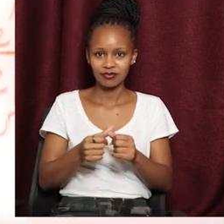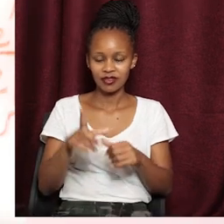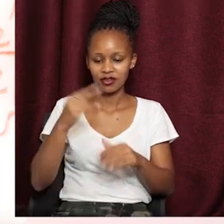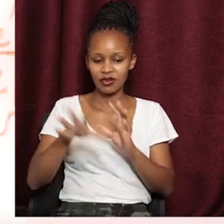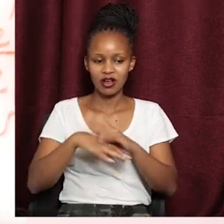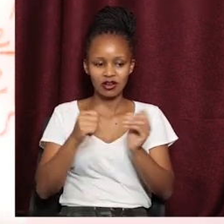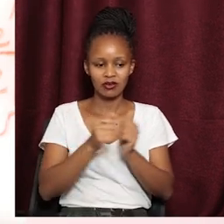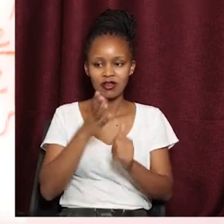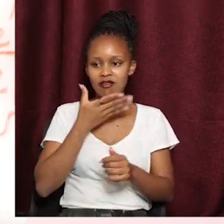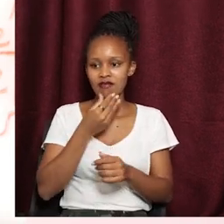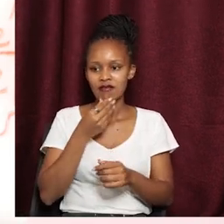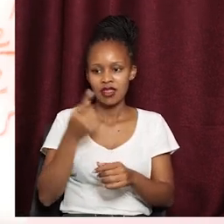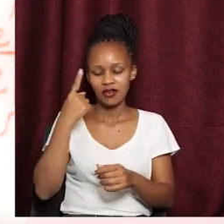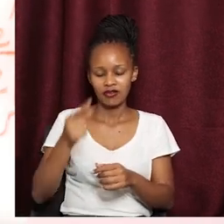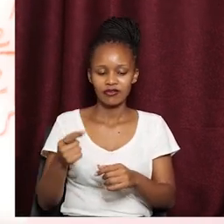a tournament.